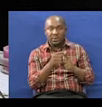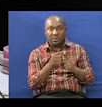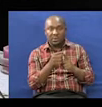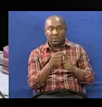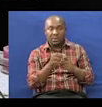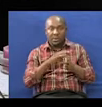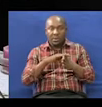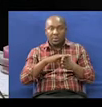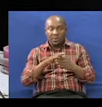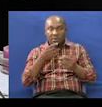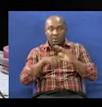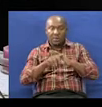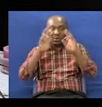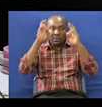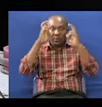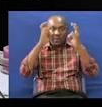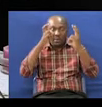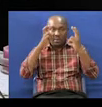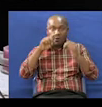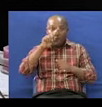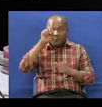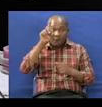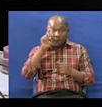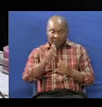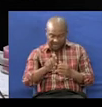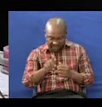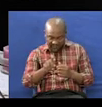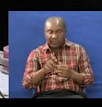terms that are used in our topic. So the first question,